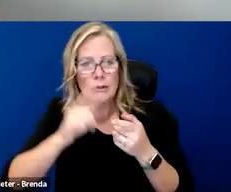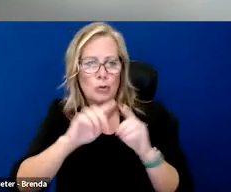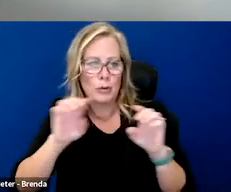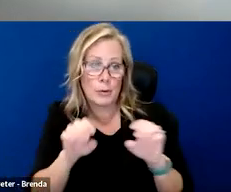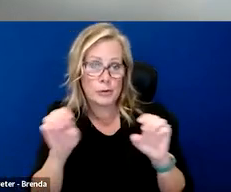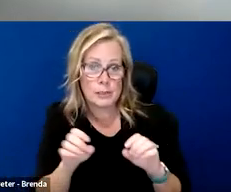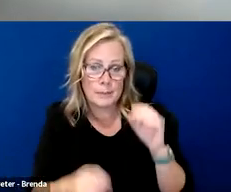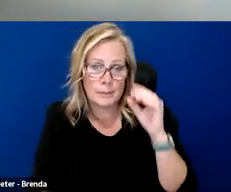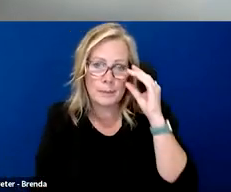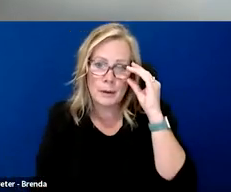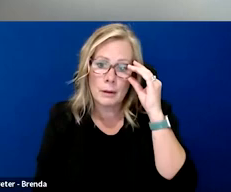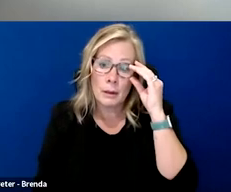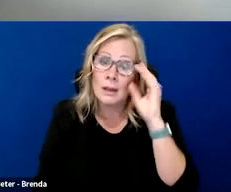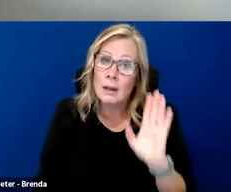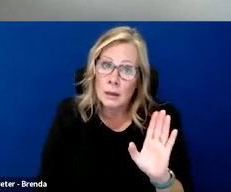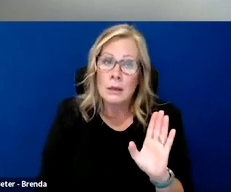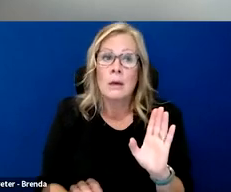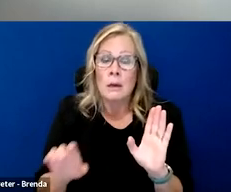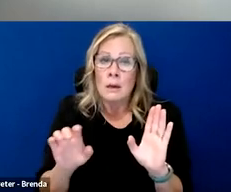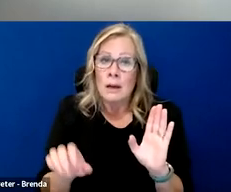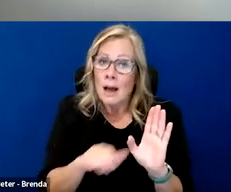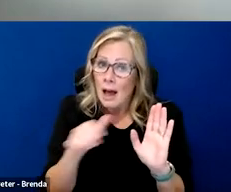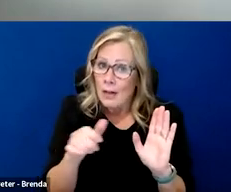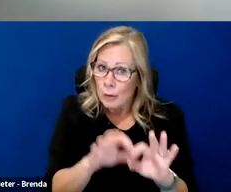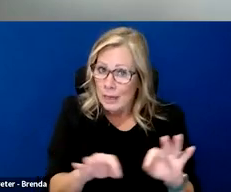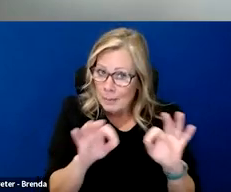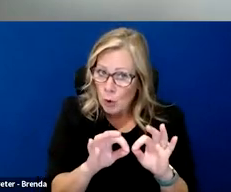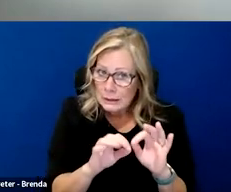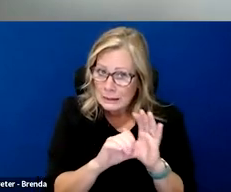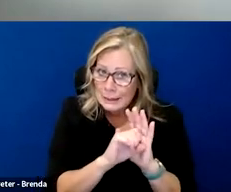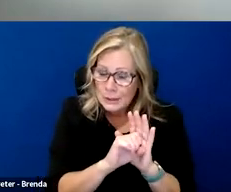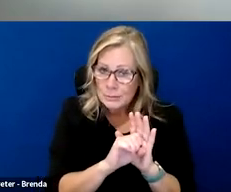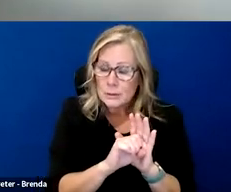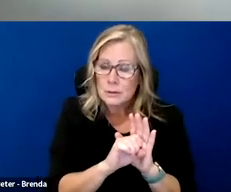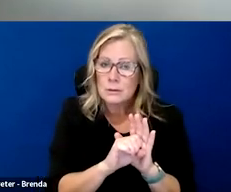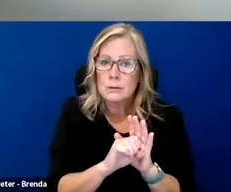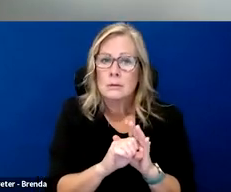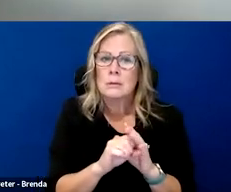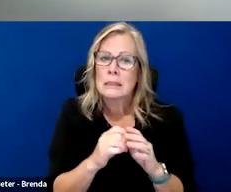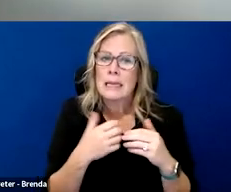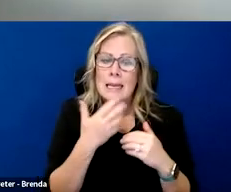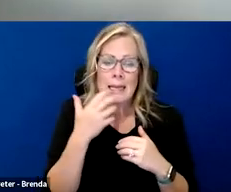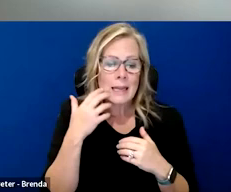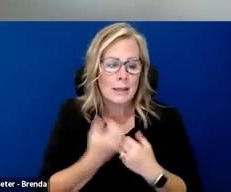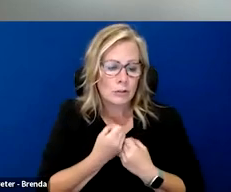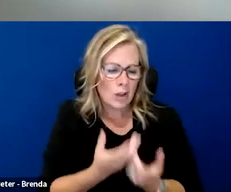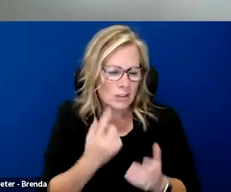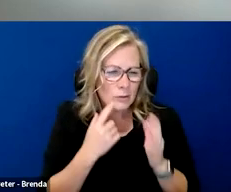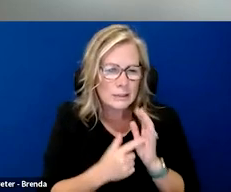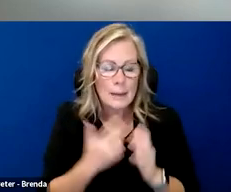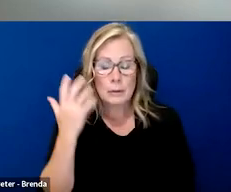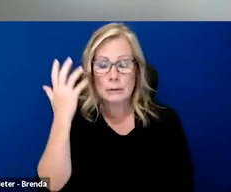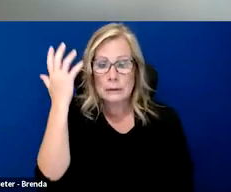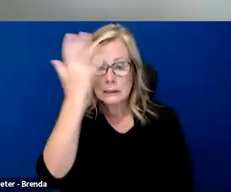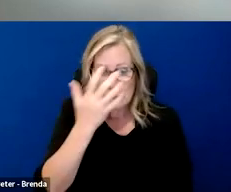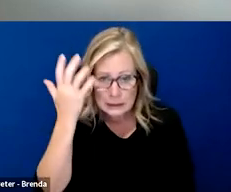less severe than that, but still important, are the symptoms of heat exhaustion. So being very dizzy, experiencing nausea or even